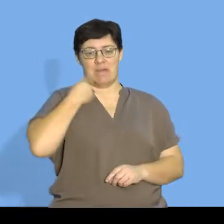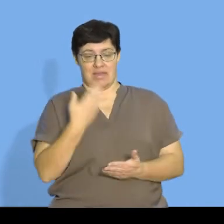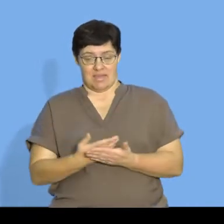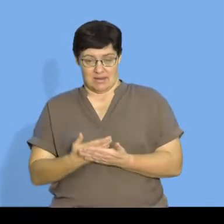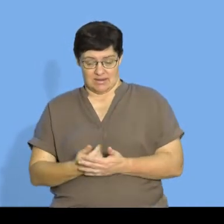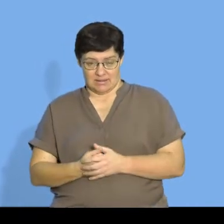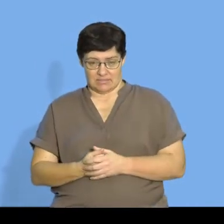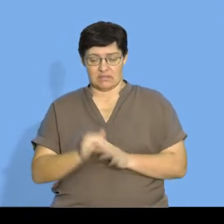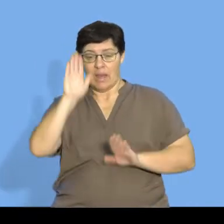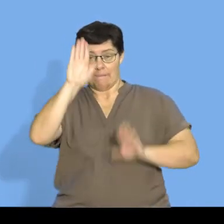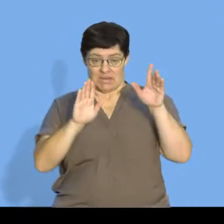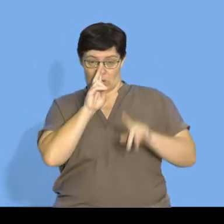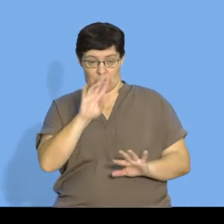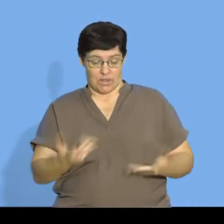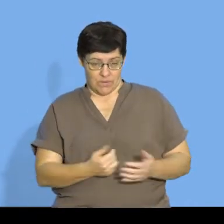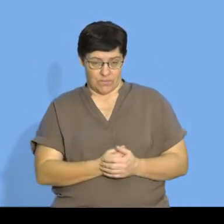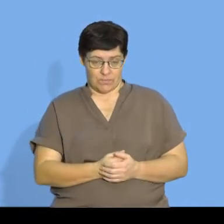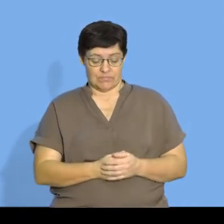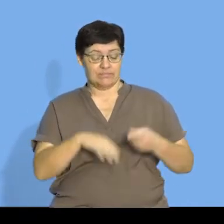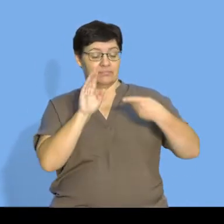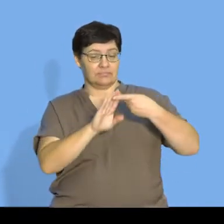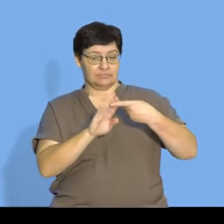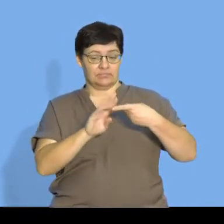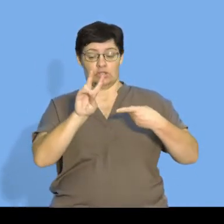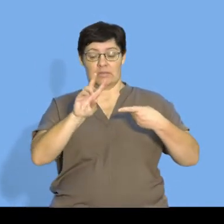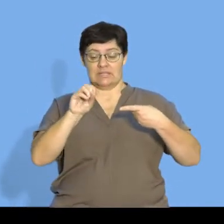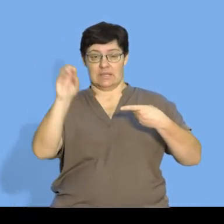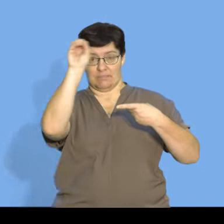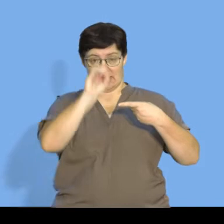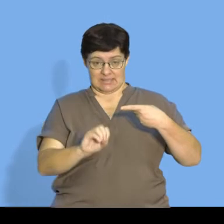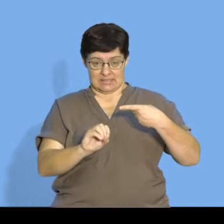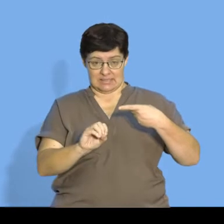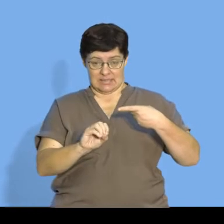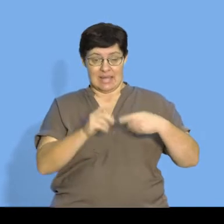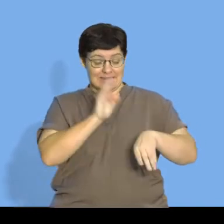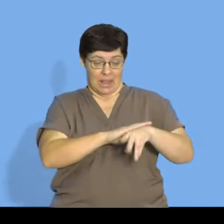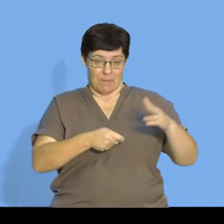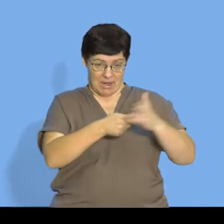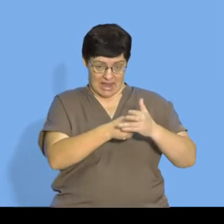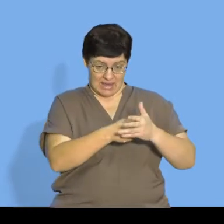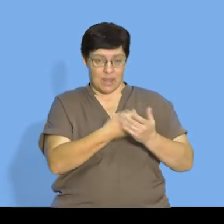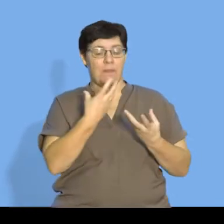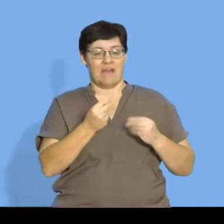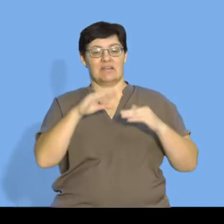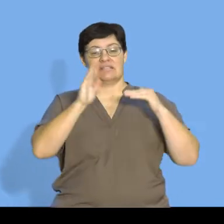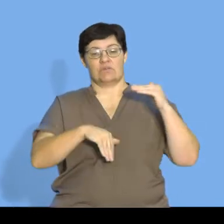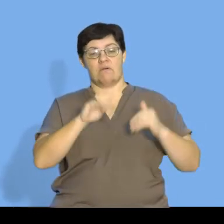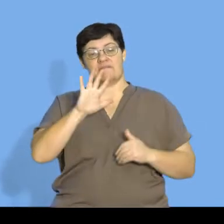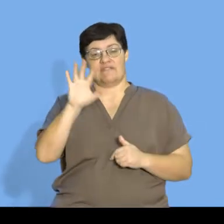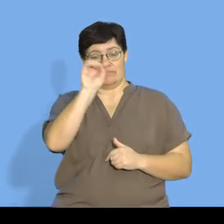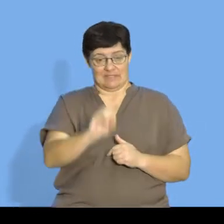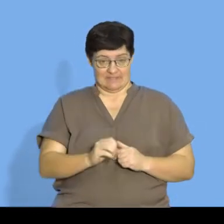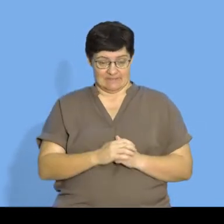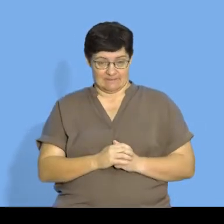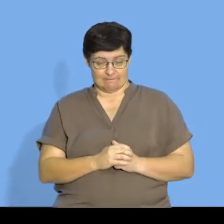pattern is as follows. 20% pay in the month of sale, subjected to a discount of